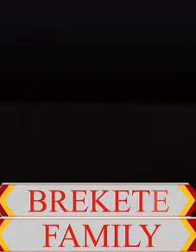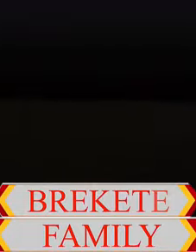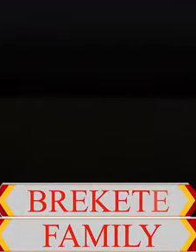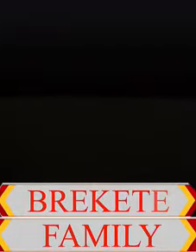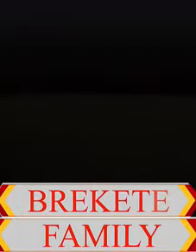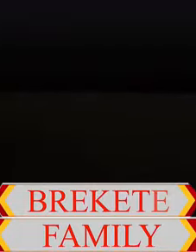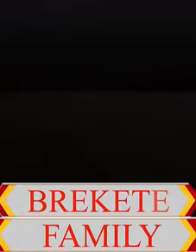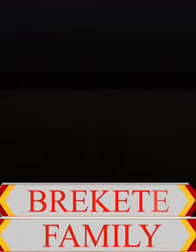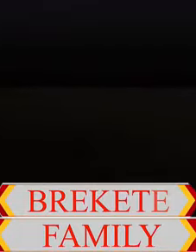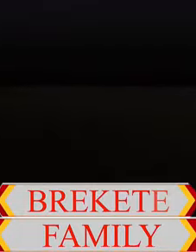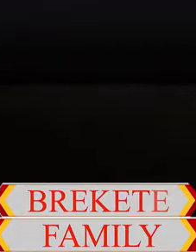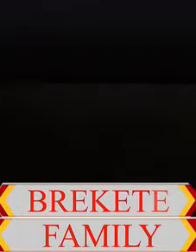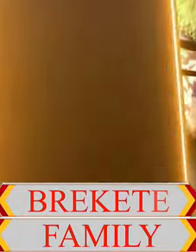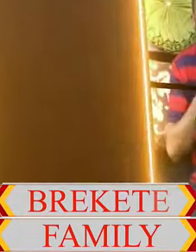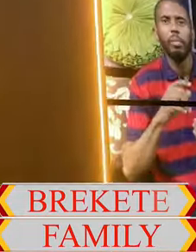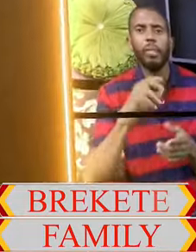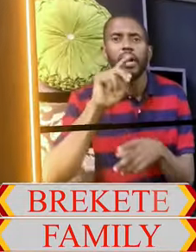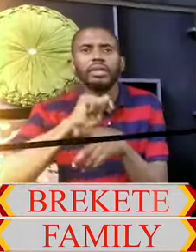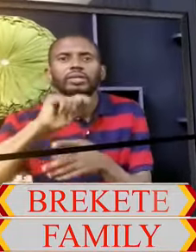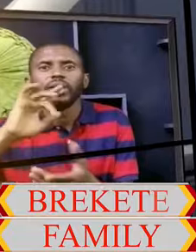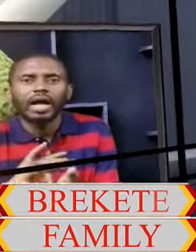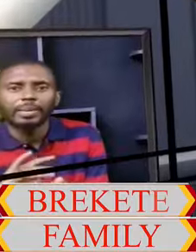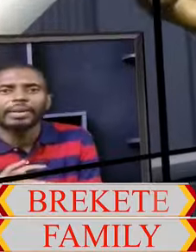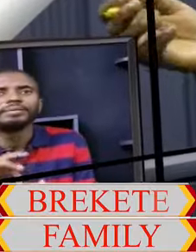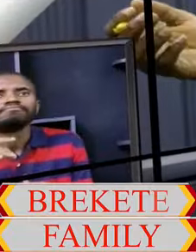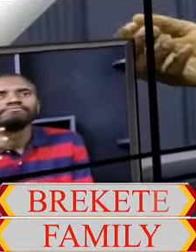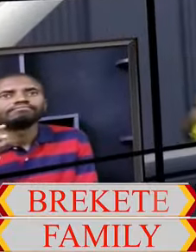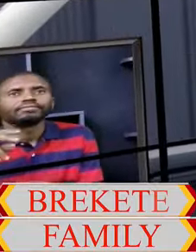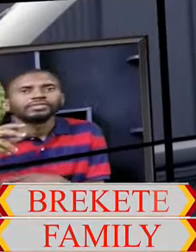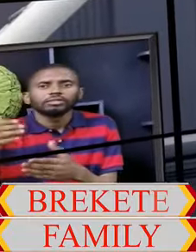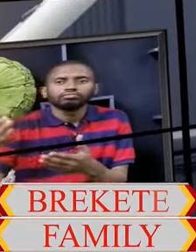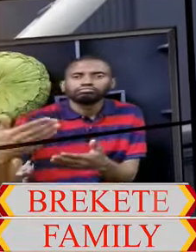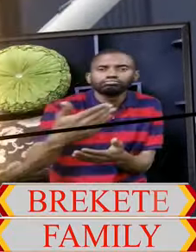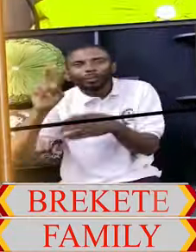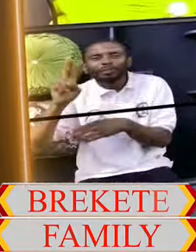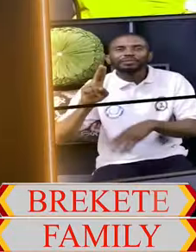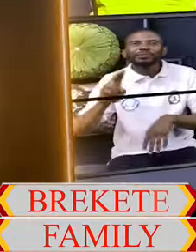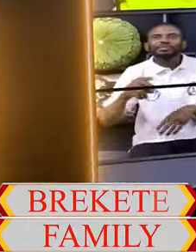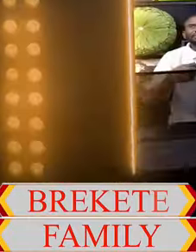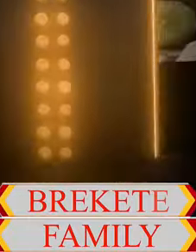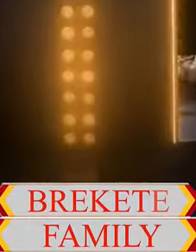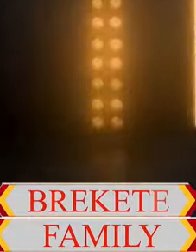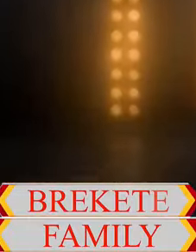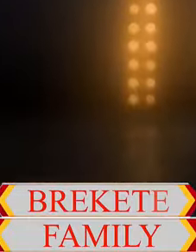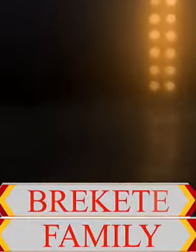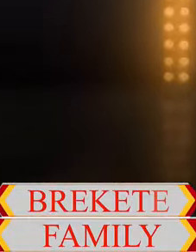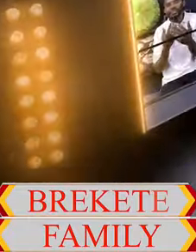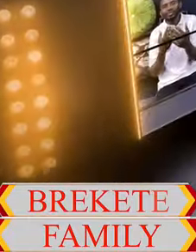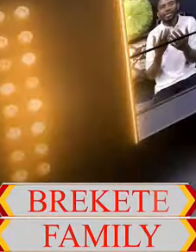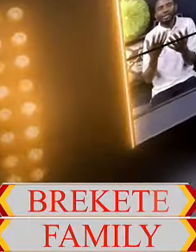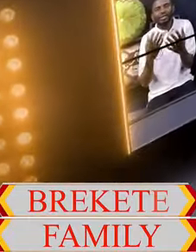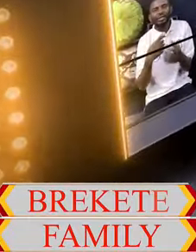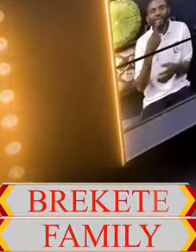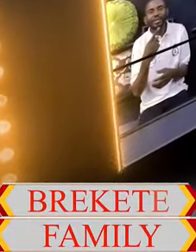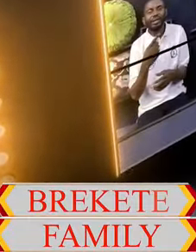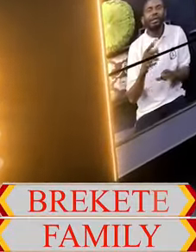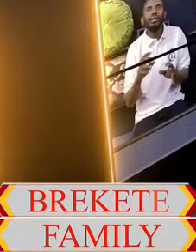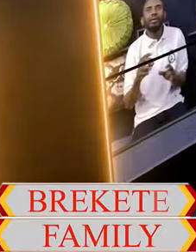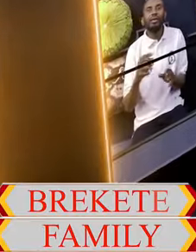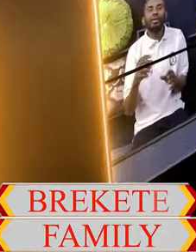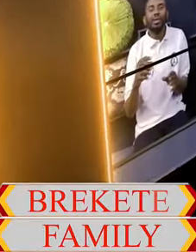be consultant Ike, aka Ogaranyani Mechineke. Na me the talk say ona